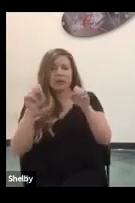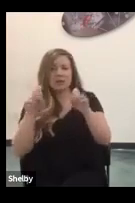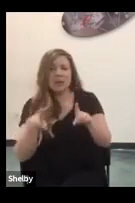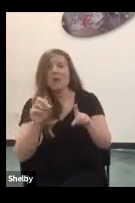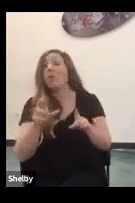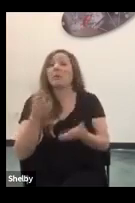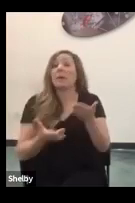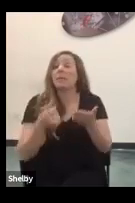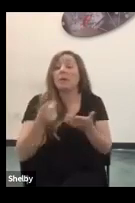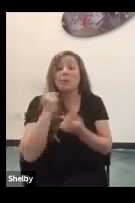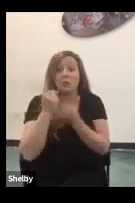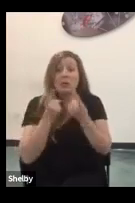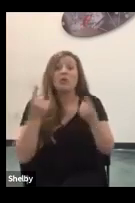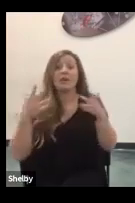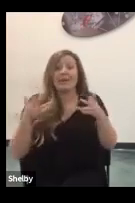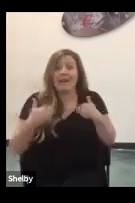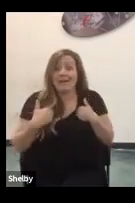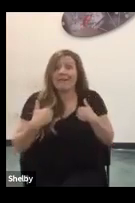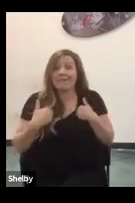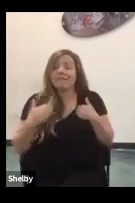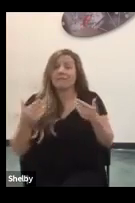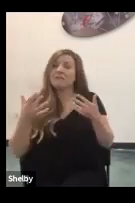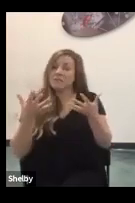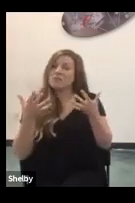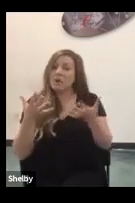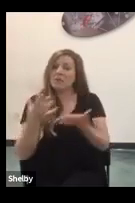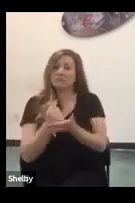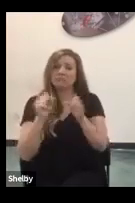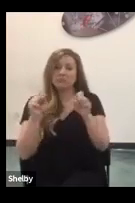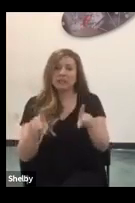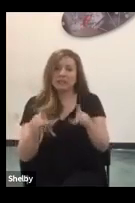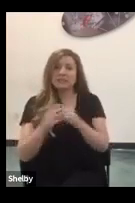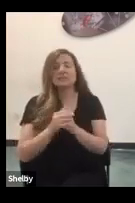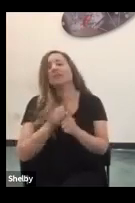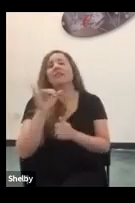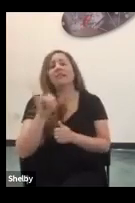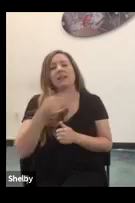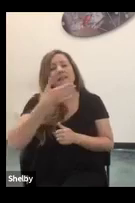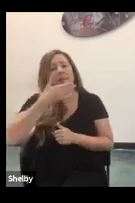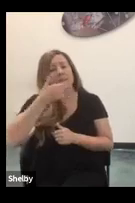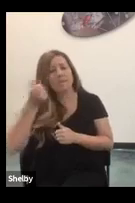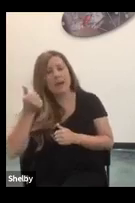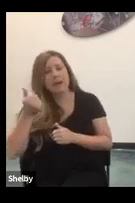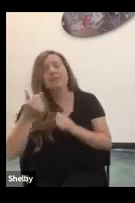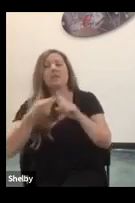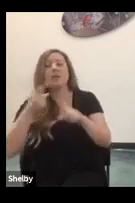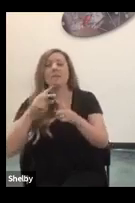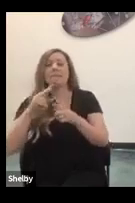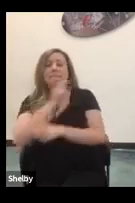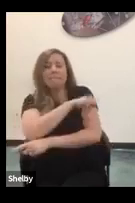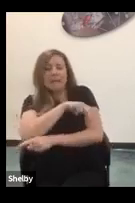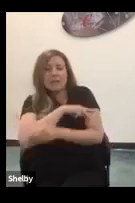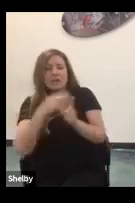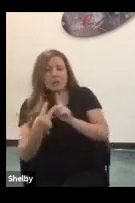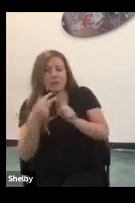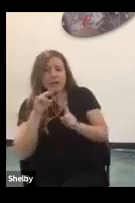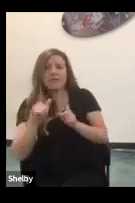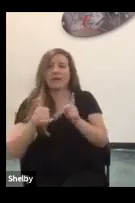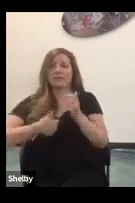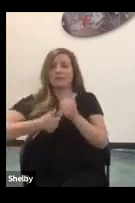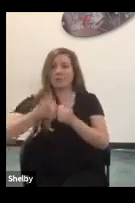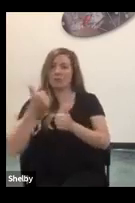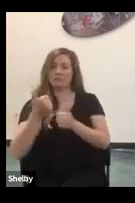that and wanting to get tested. And so that's the best from a patient perspective. That's the most ideal way to get tested,